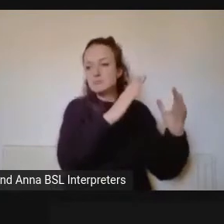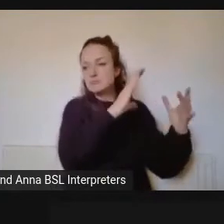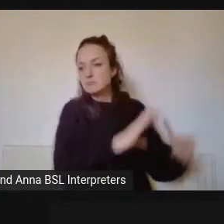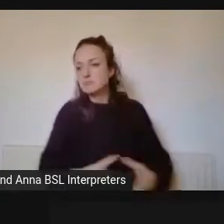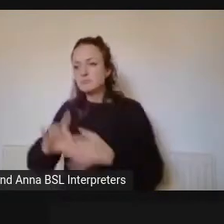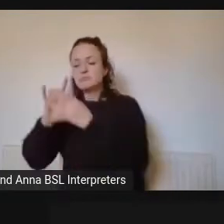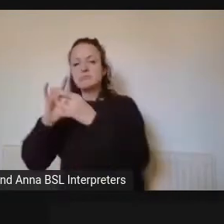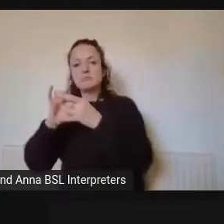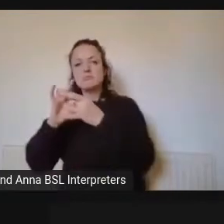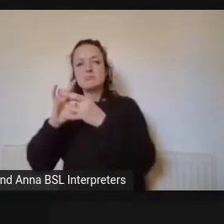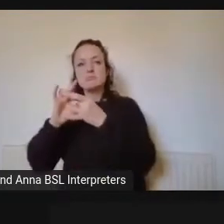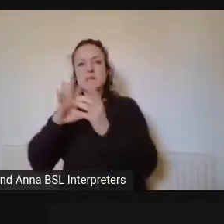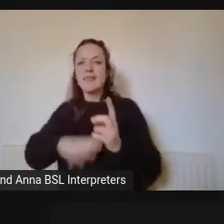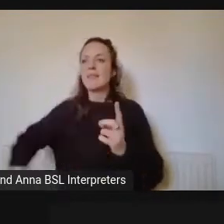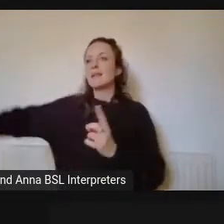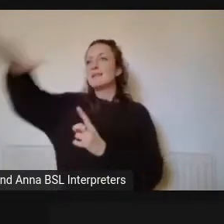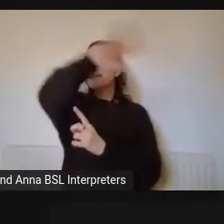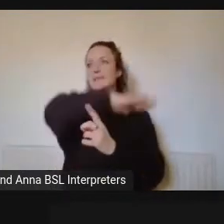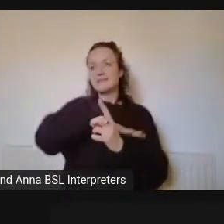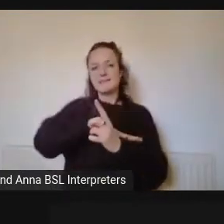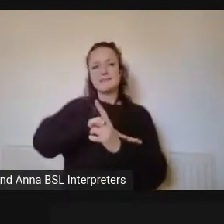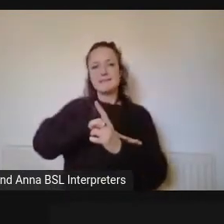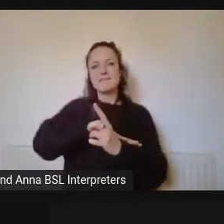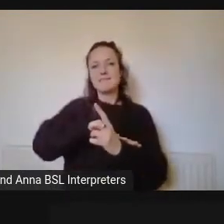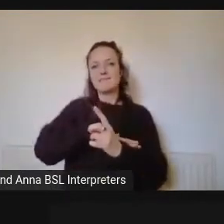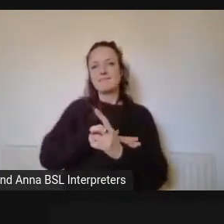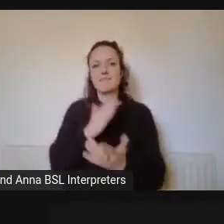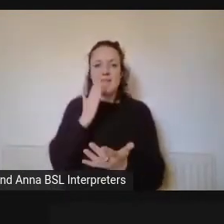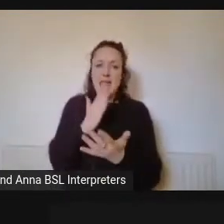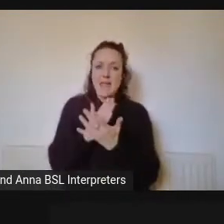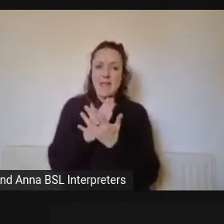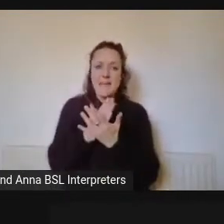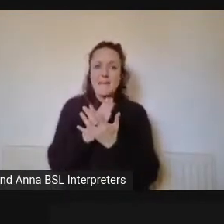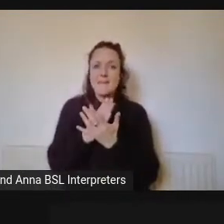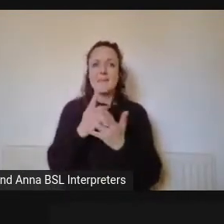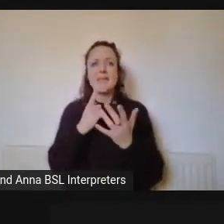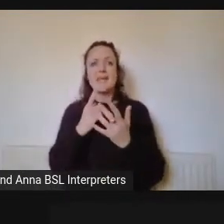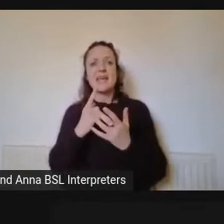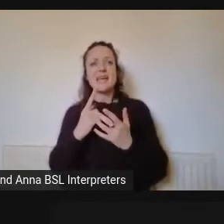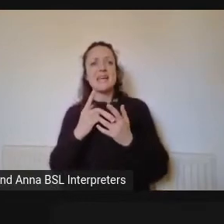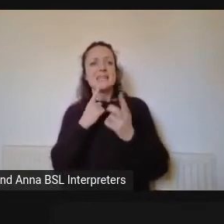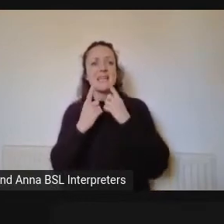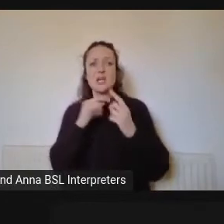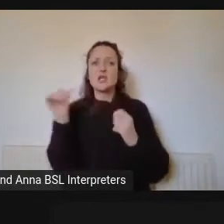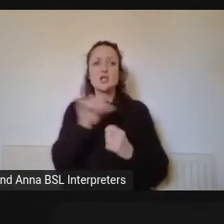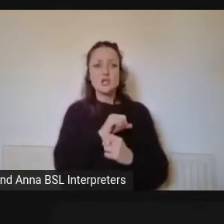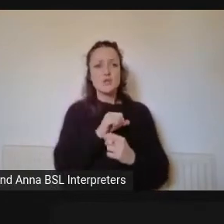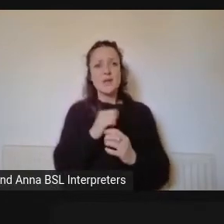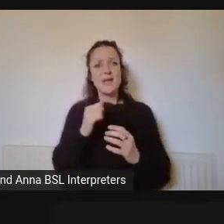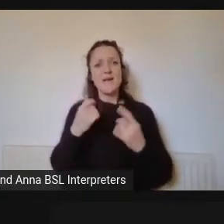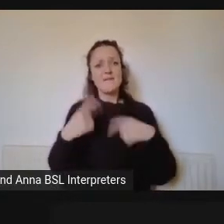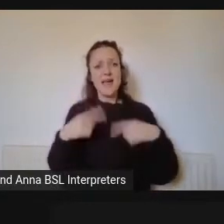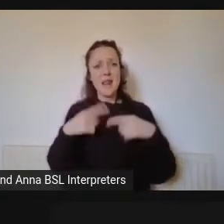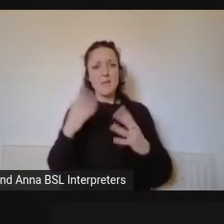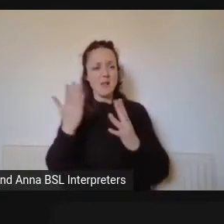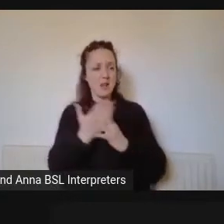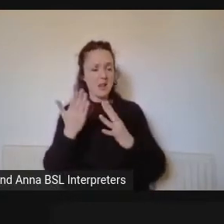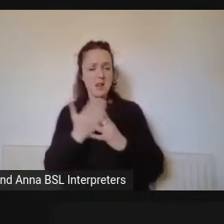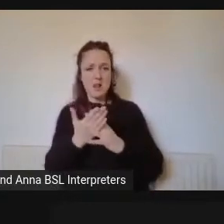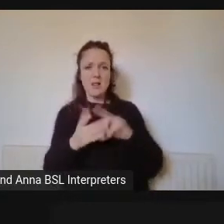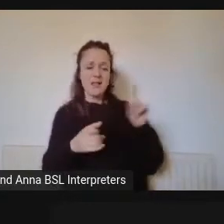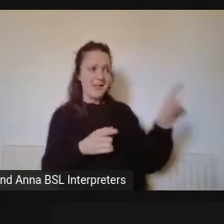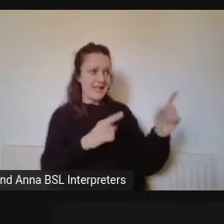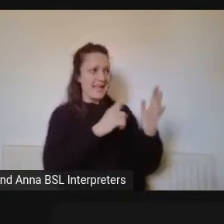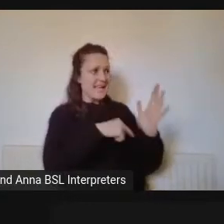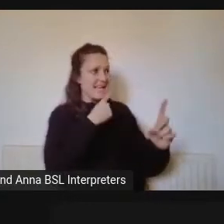of a planetary asset. It should be available as a utility. If we pay our taxes, we are owed that